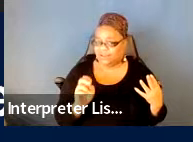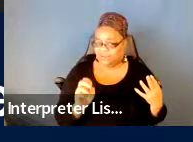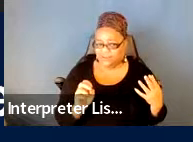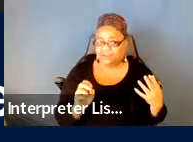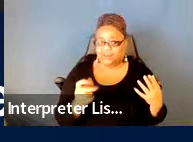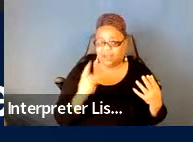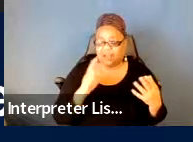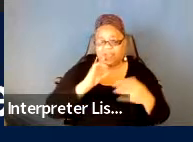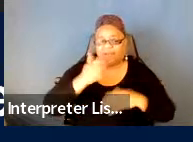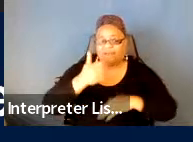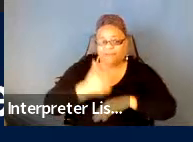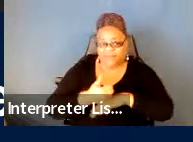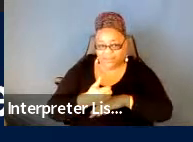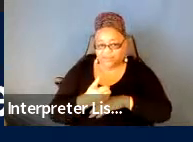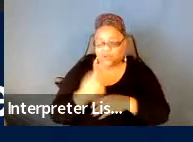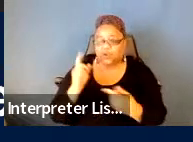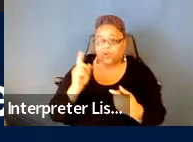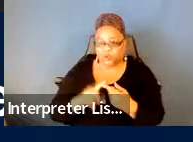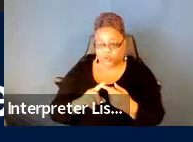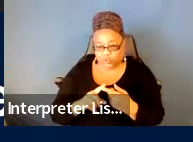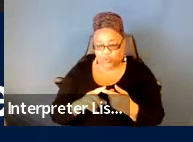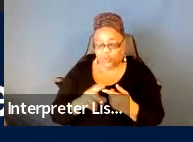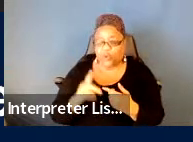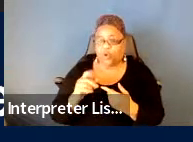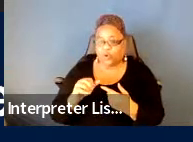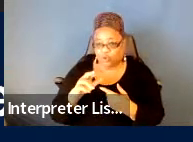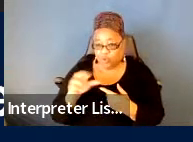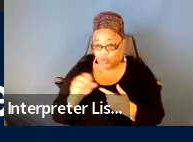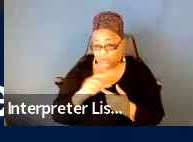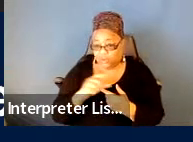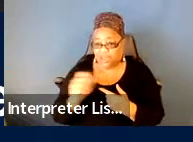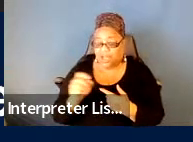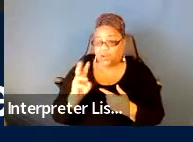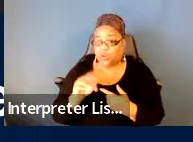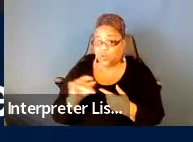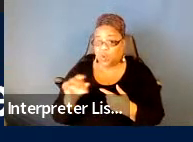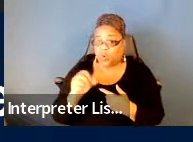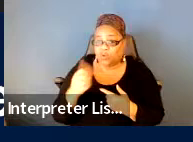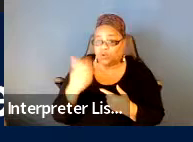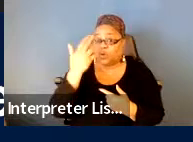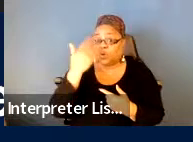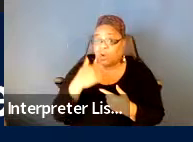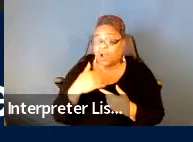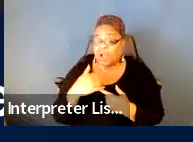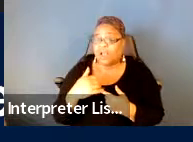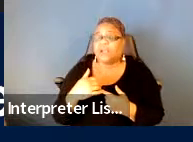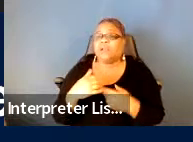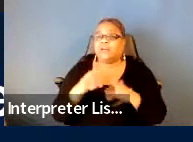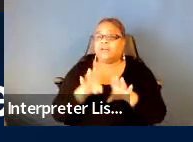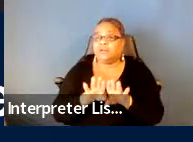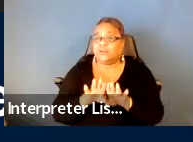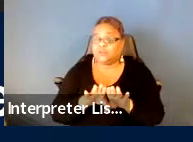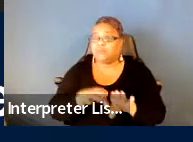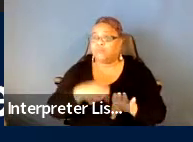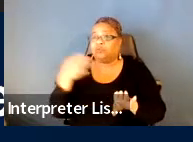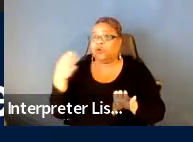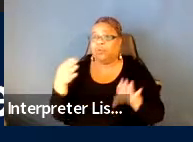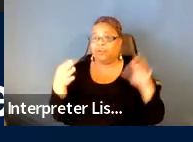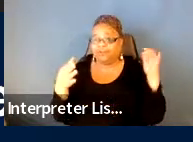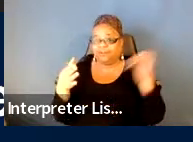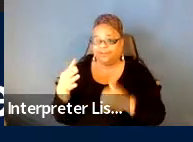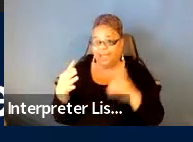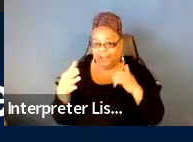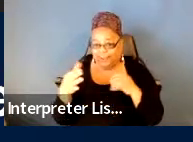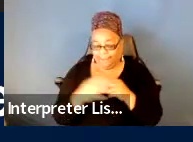are fixed to doors and or walls in order to keep the door in an open position. An